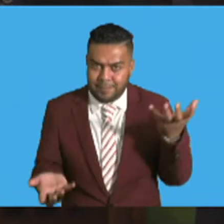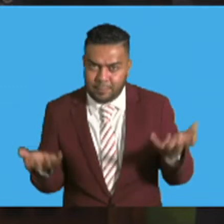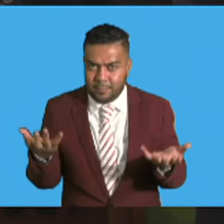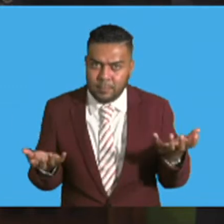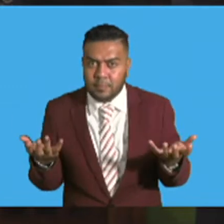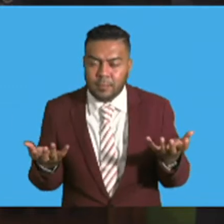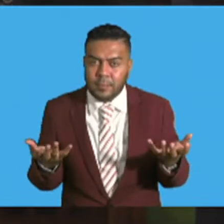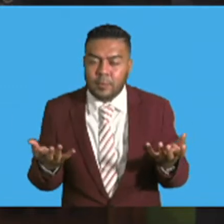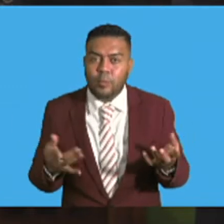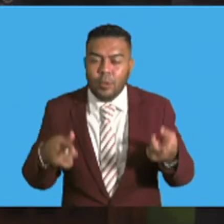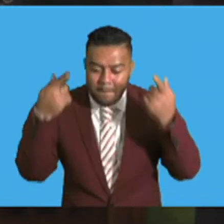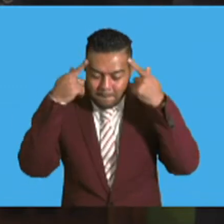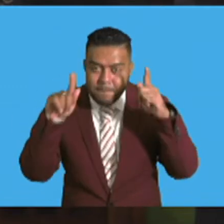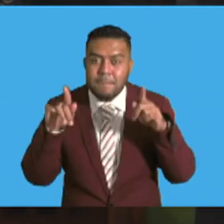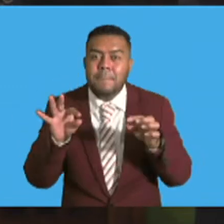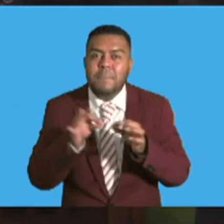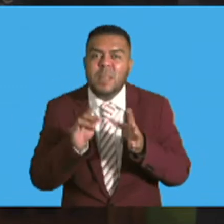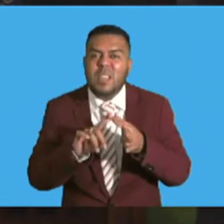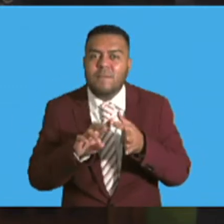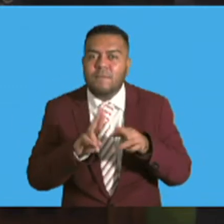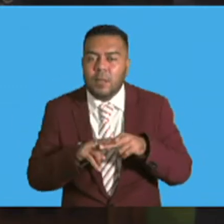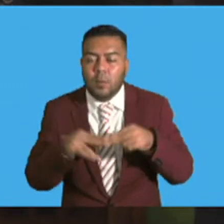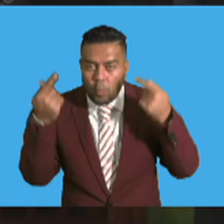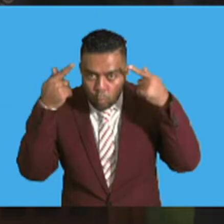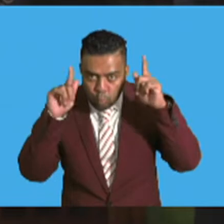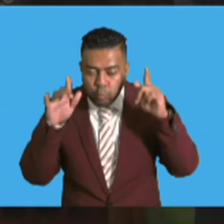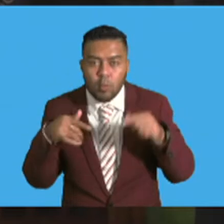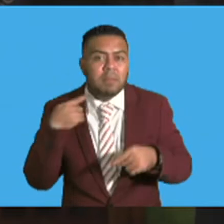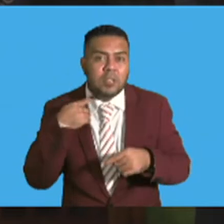that we have in Australia and New Zealand are about 1/3